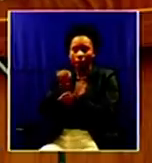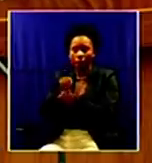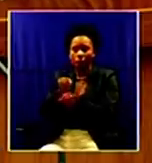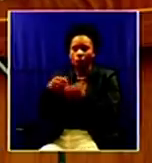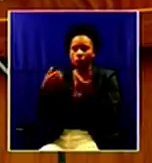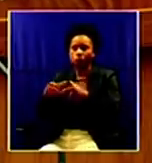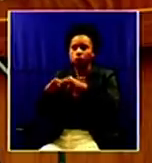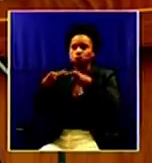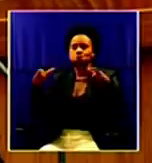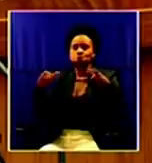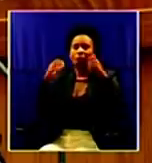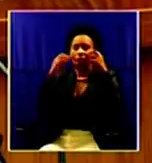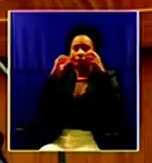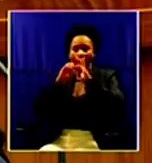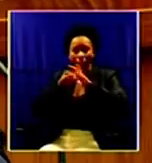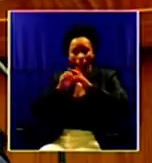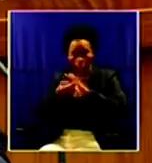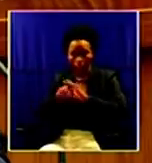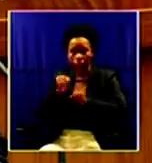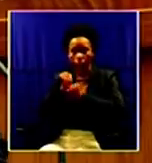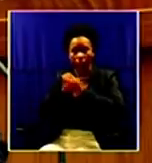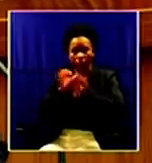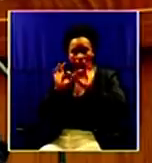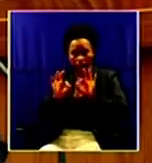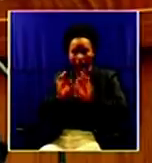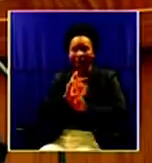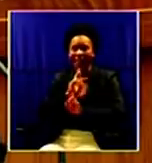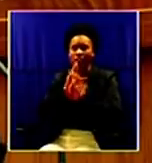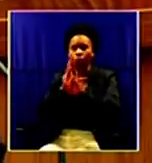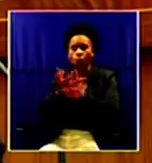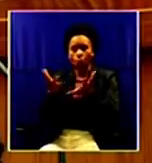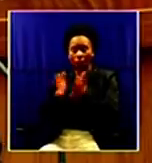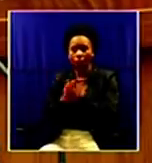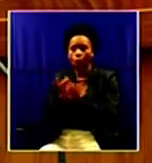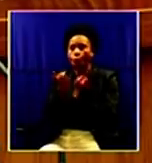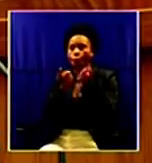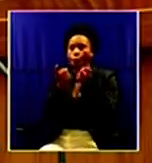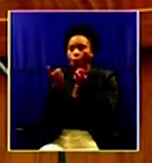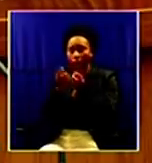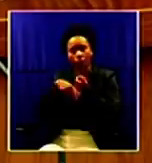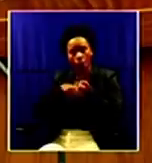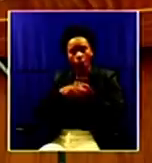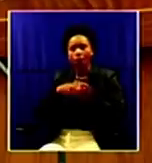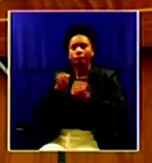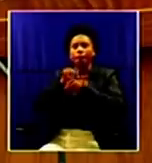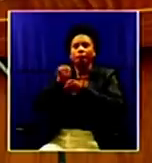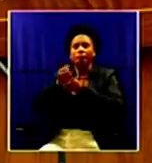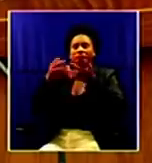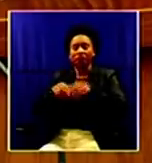other than human, to respond to the call to create for ourselves a glorious